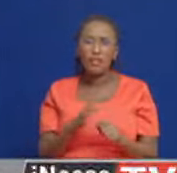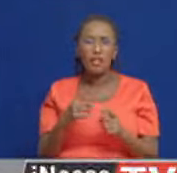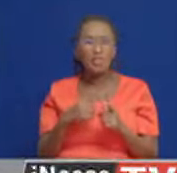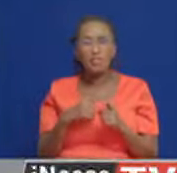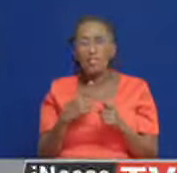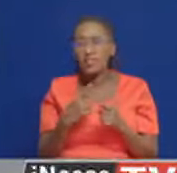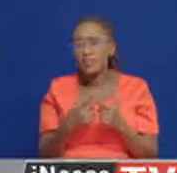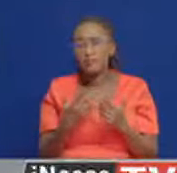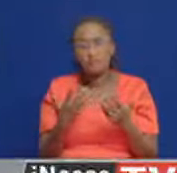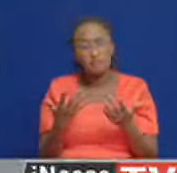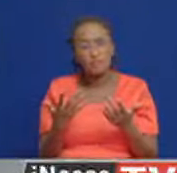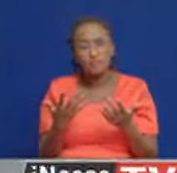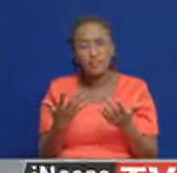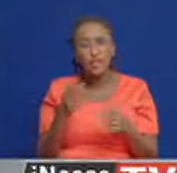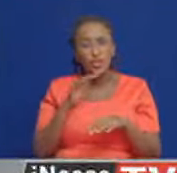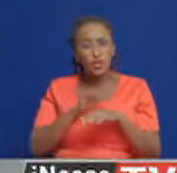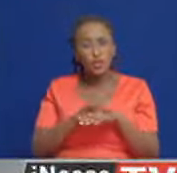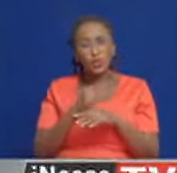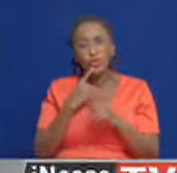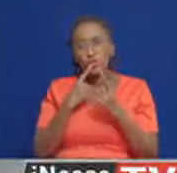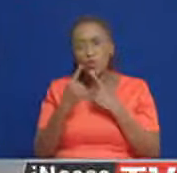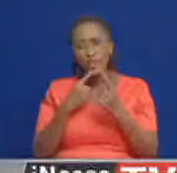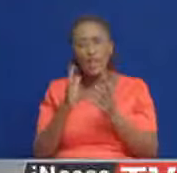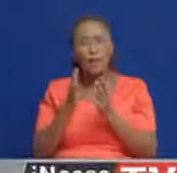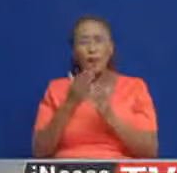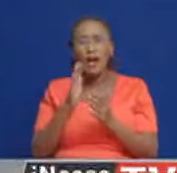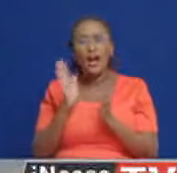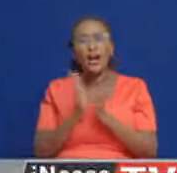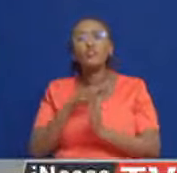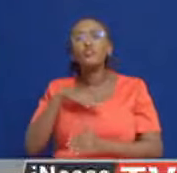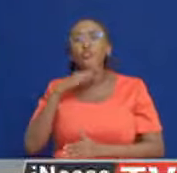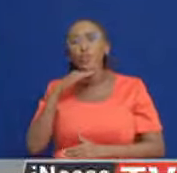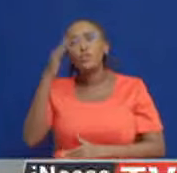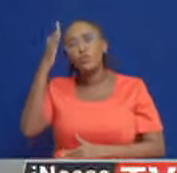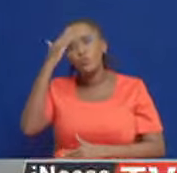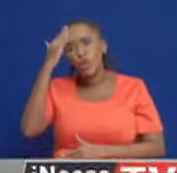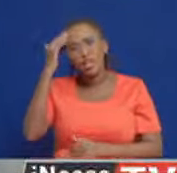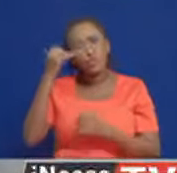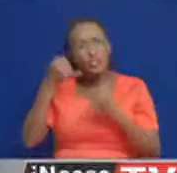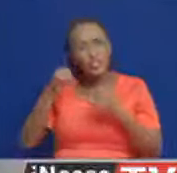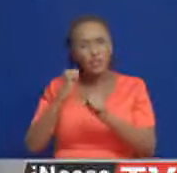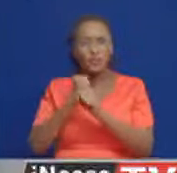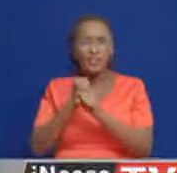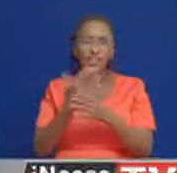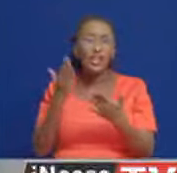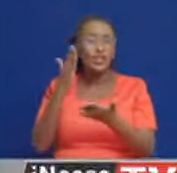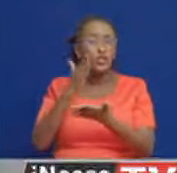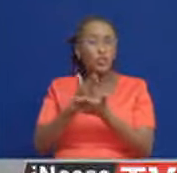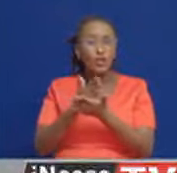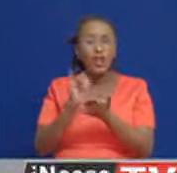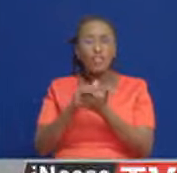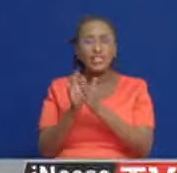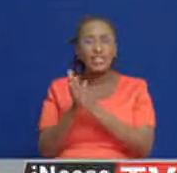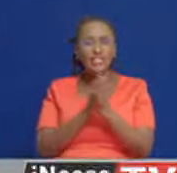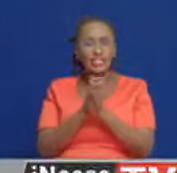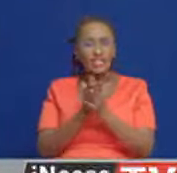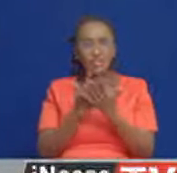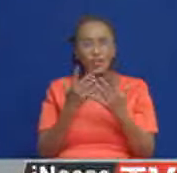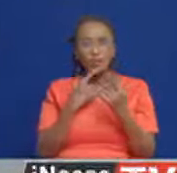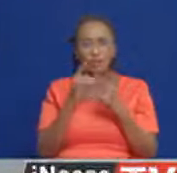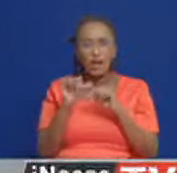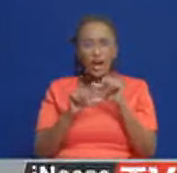then we better speak up and die. Indeed. But at least we did something. Yeah. Indeed. And that's an interesting perspective you raise in terms